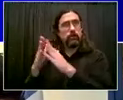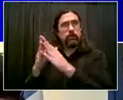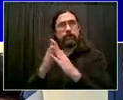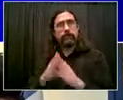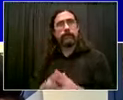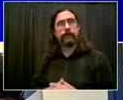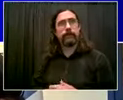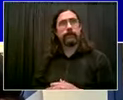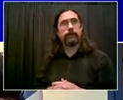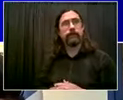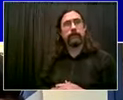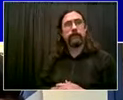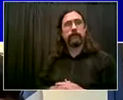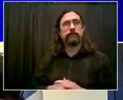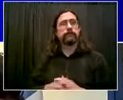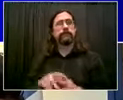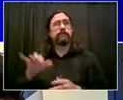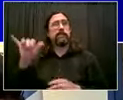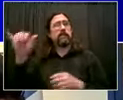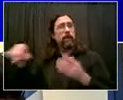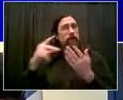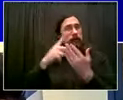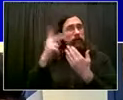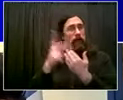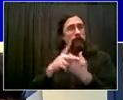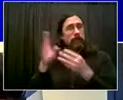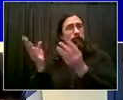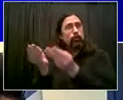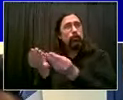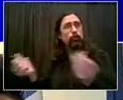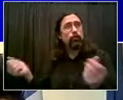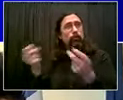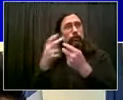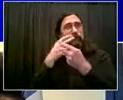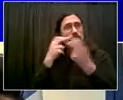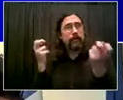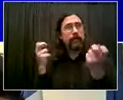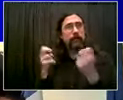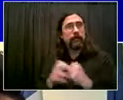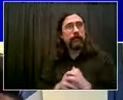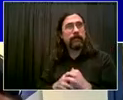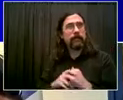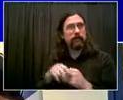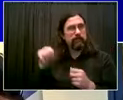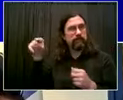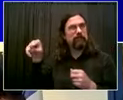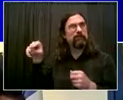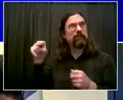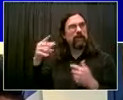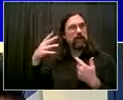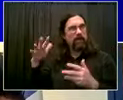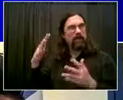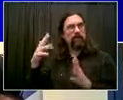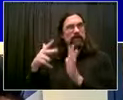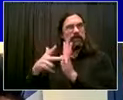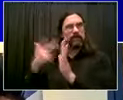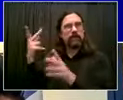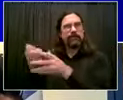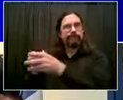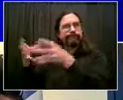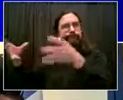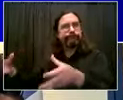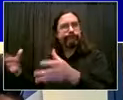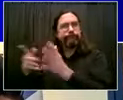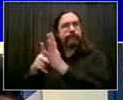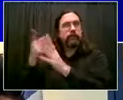Management for this summer. It will triple for next summer, working with the city council. We aren't stopping until we stop the